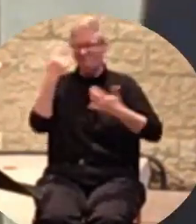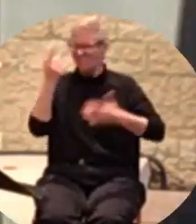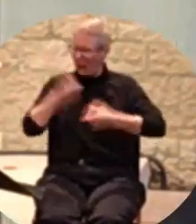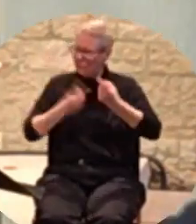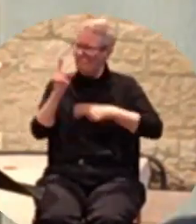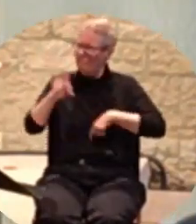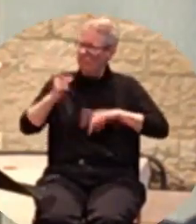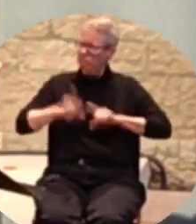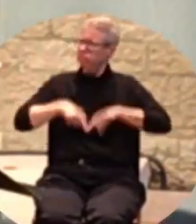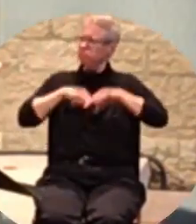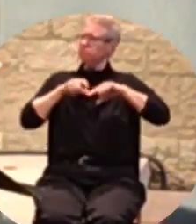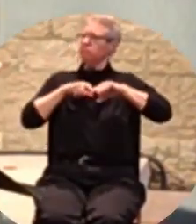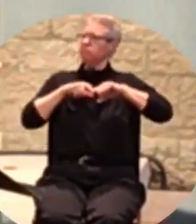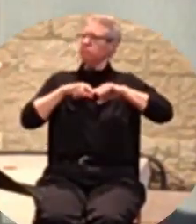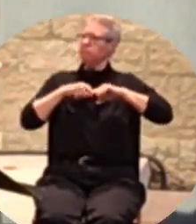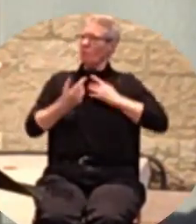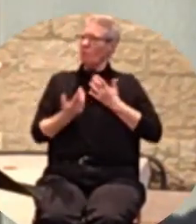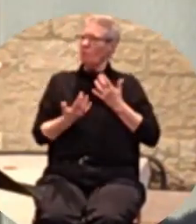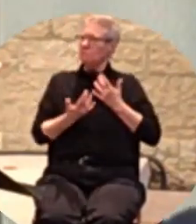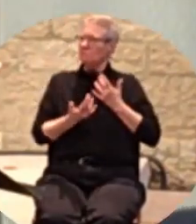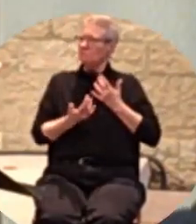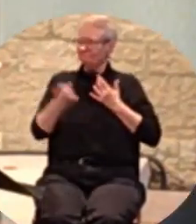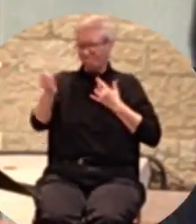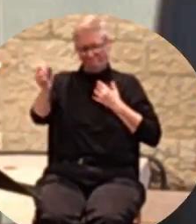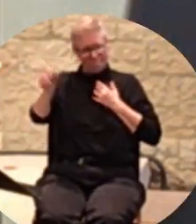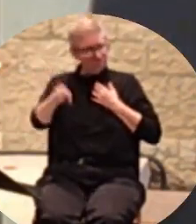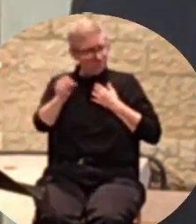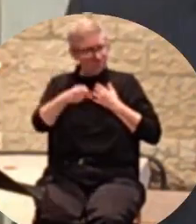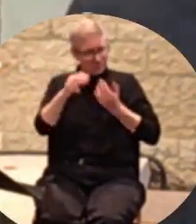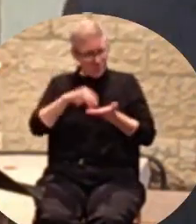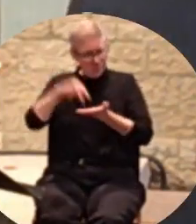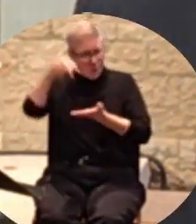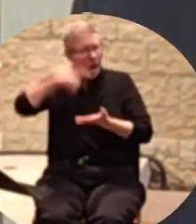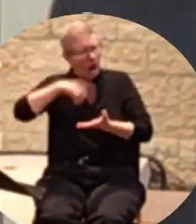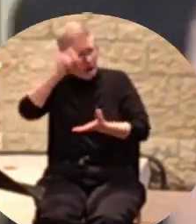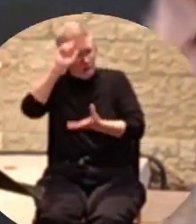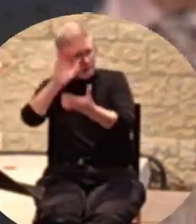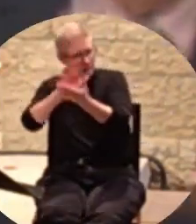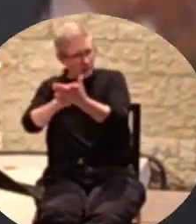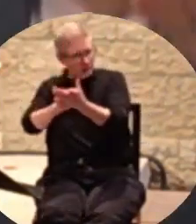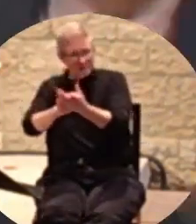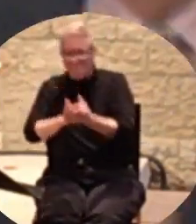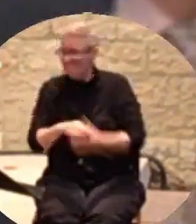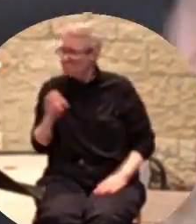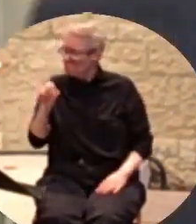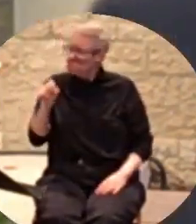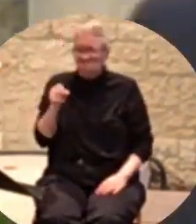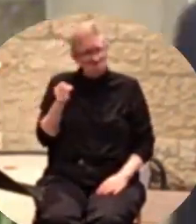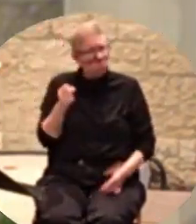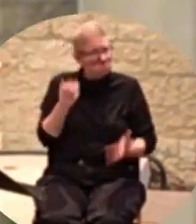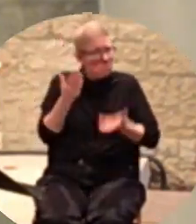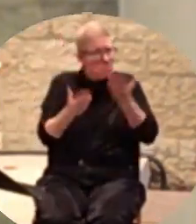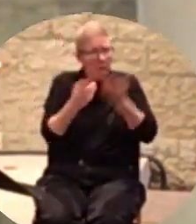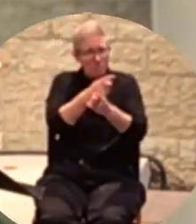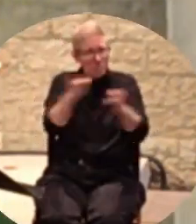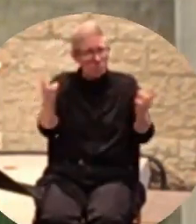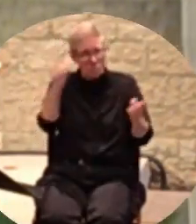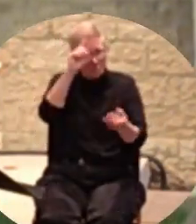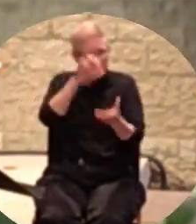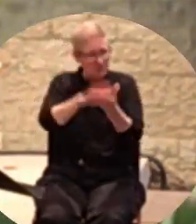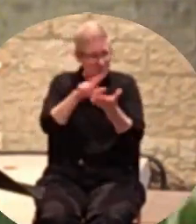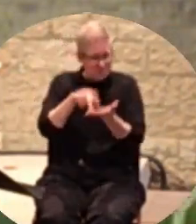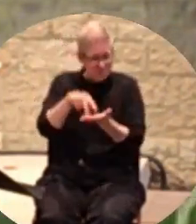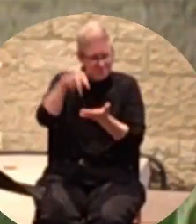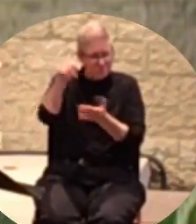pause. And yes, I believe in the resurrection. Yes, more than likely, you believe in the resurrection as well.